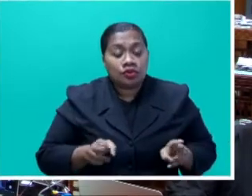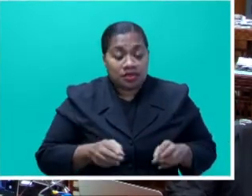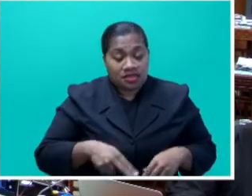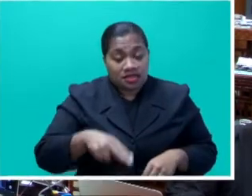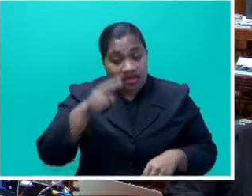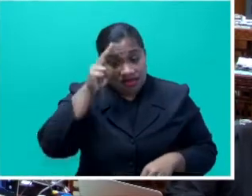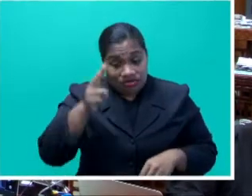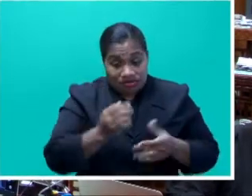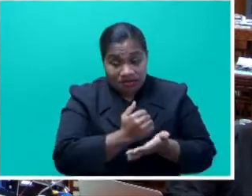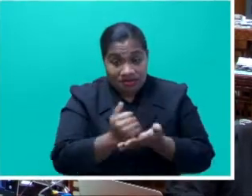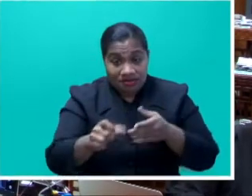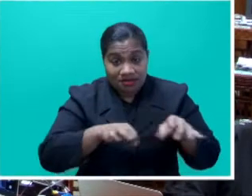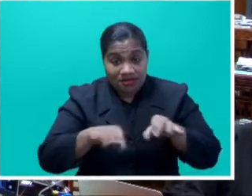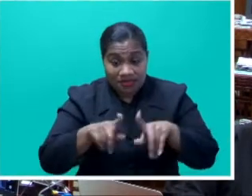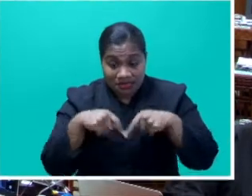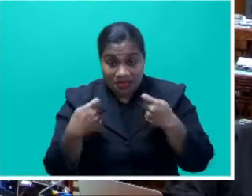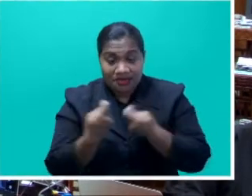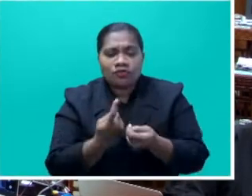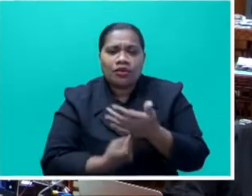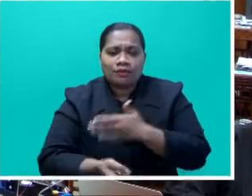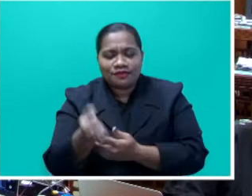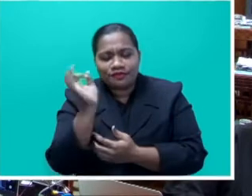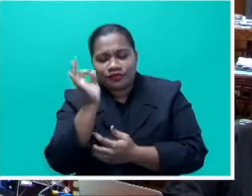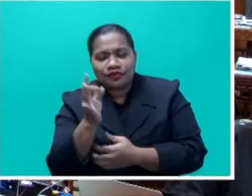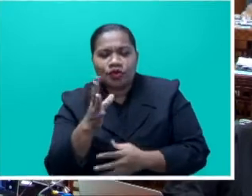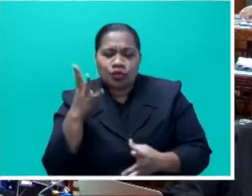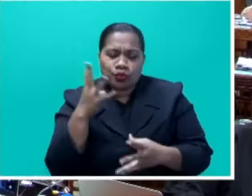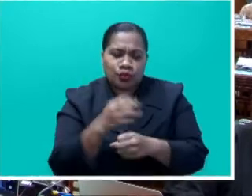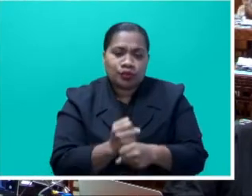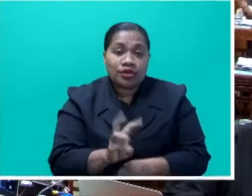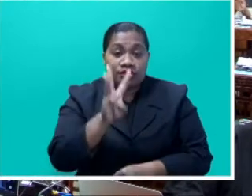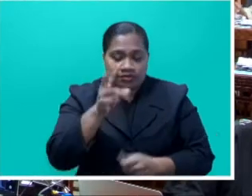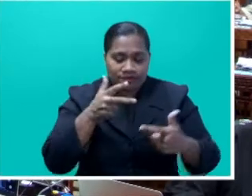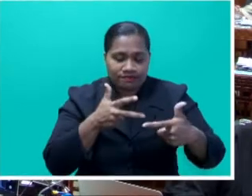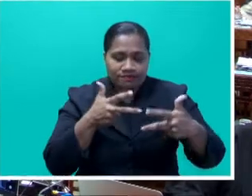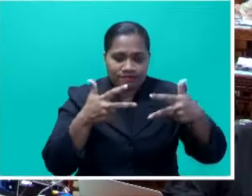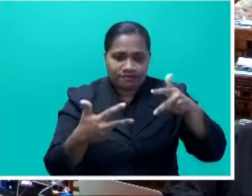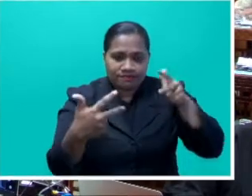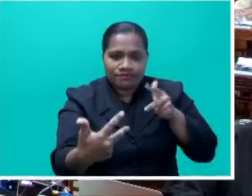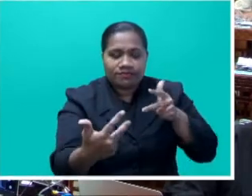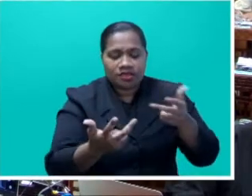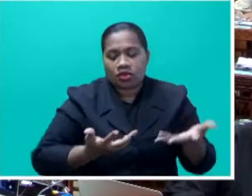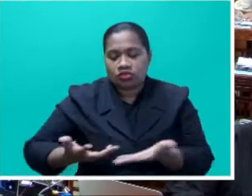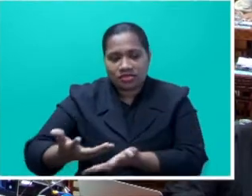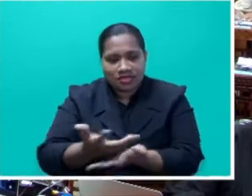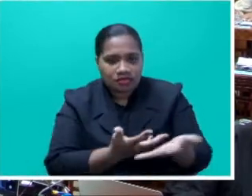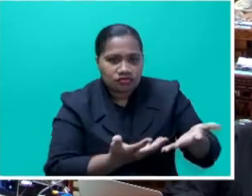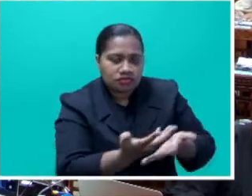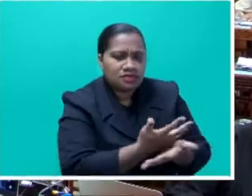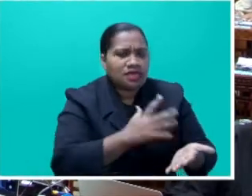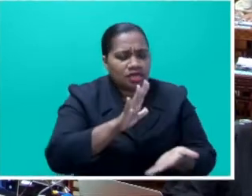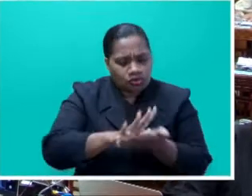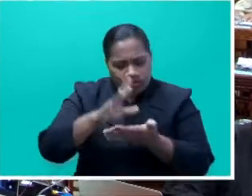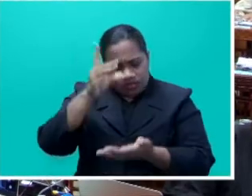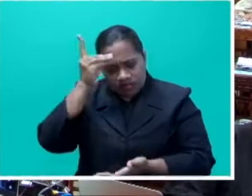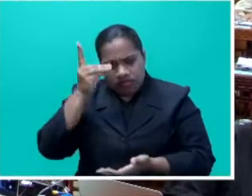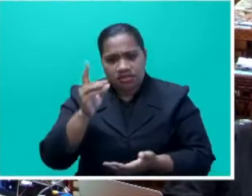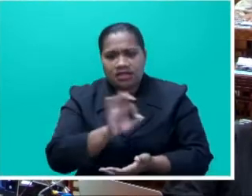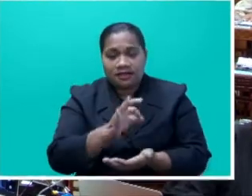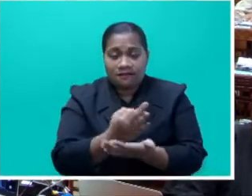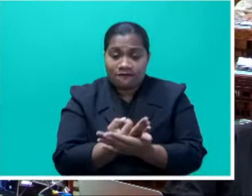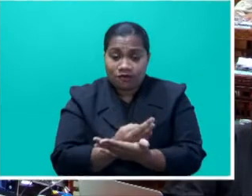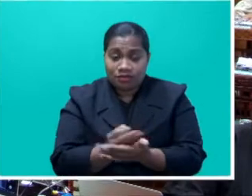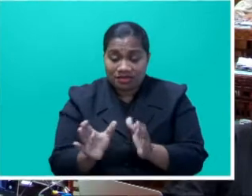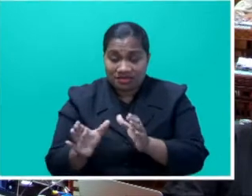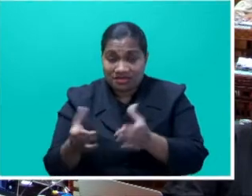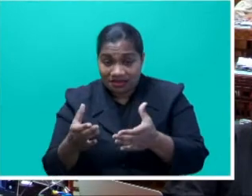has successfully facilitated a total of 3 virtual consultations in the faith, education, and informal sectors, engaging a